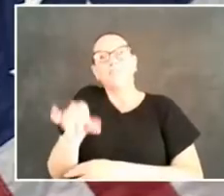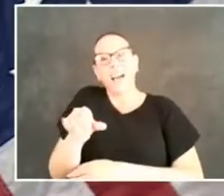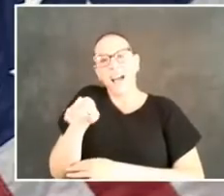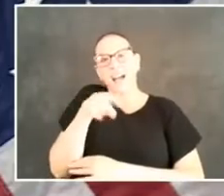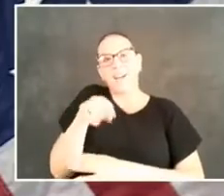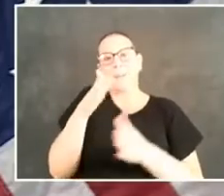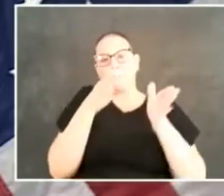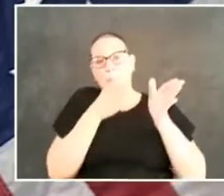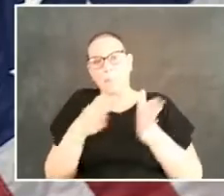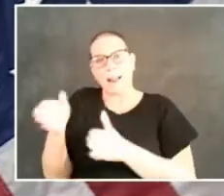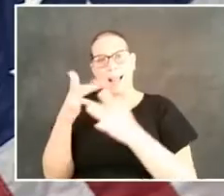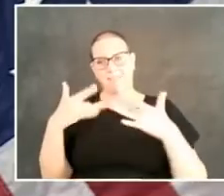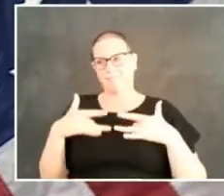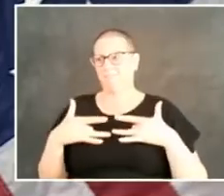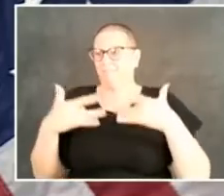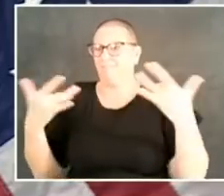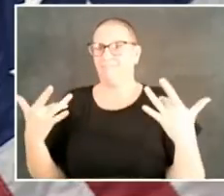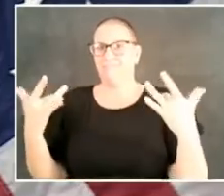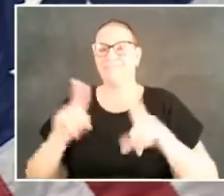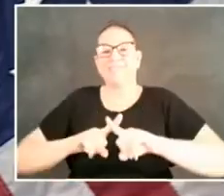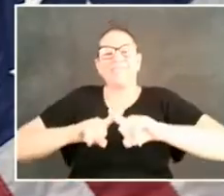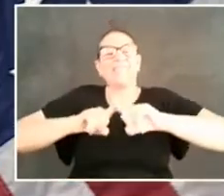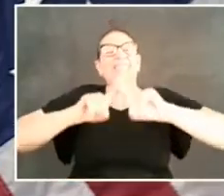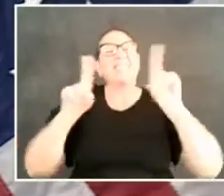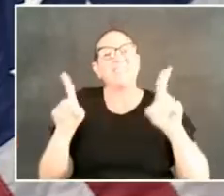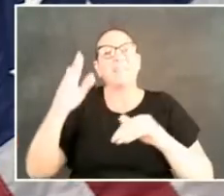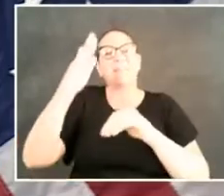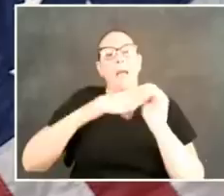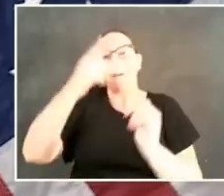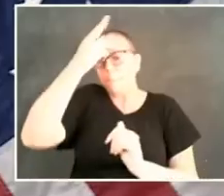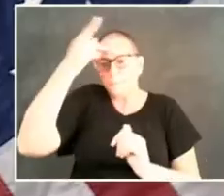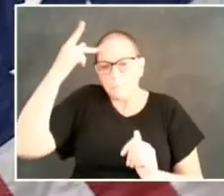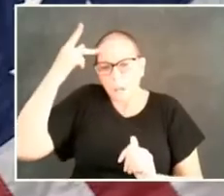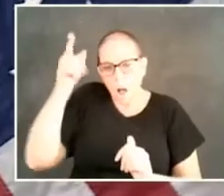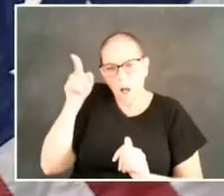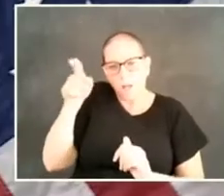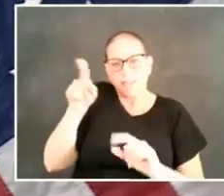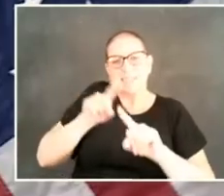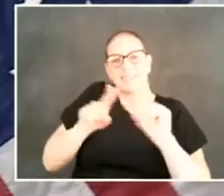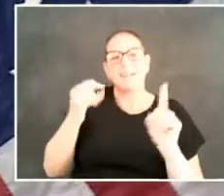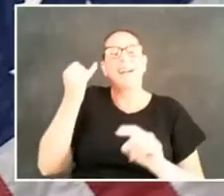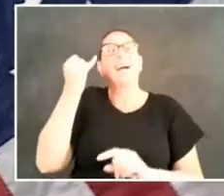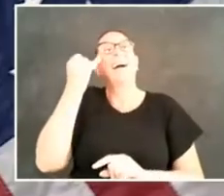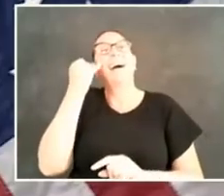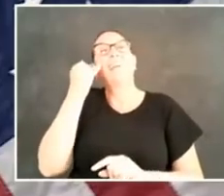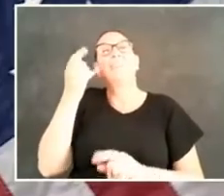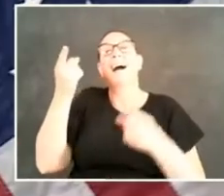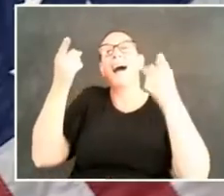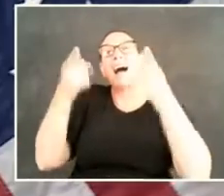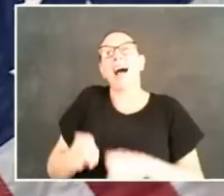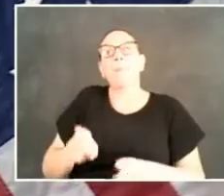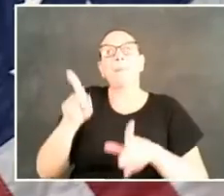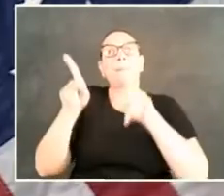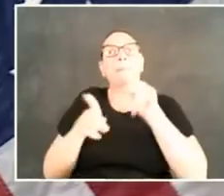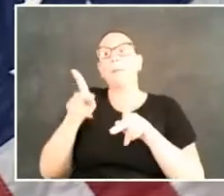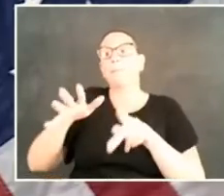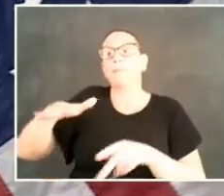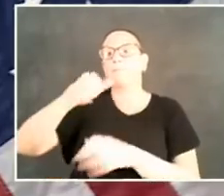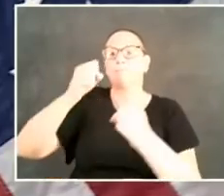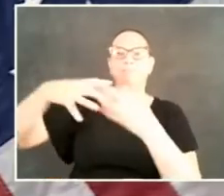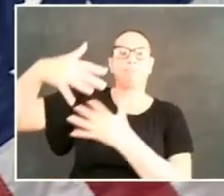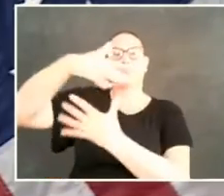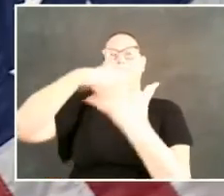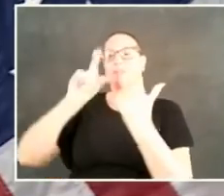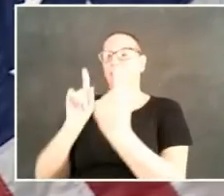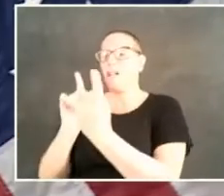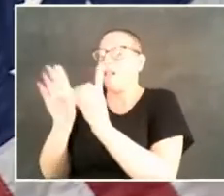summoned. Each situation is looked at in degree. If someone doesn't have a face covering, we're going to offer them a face covering. If